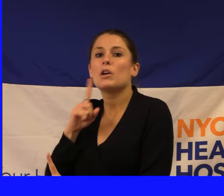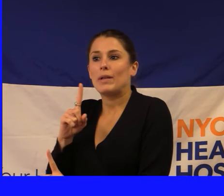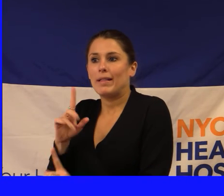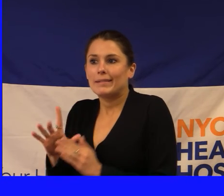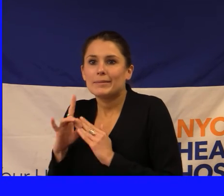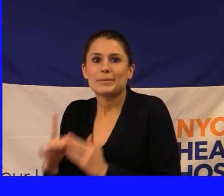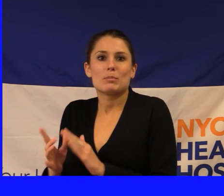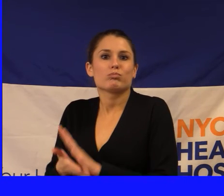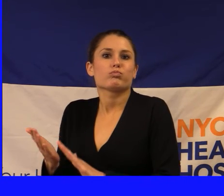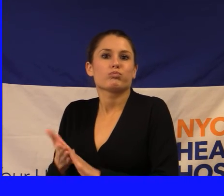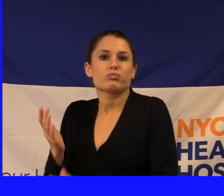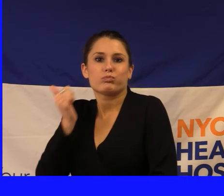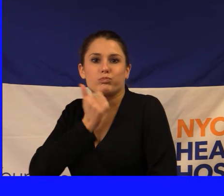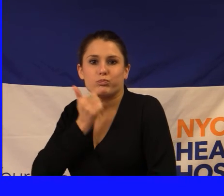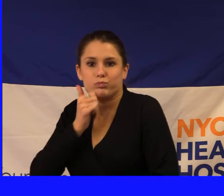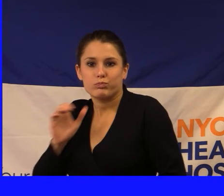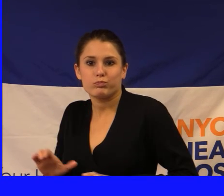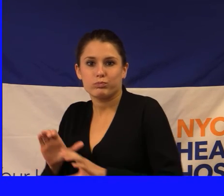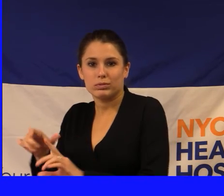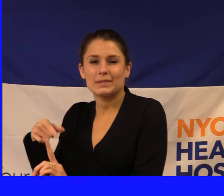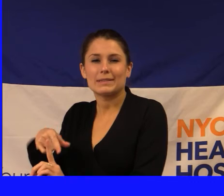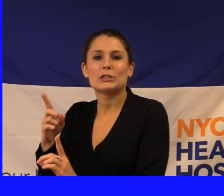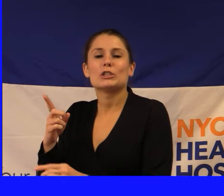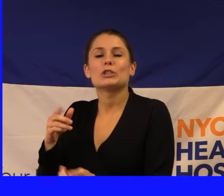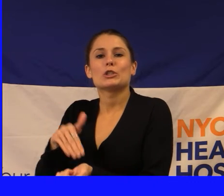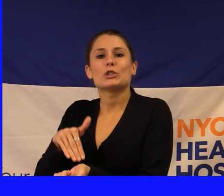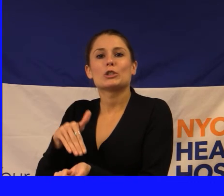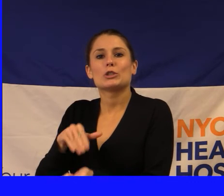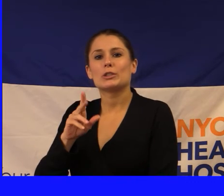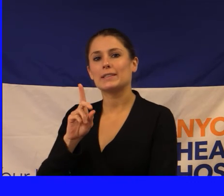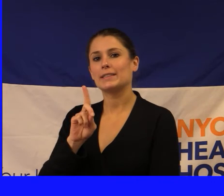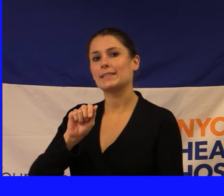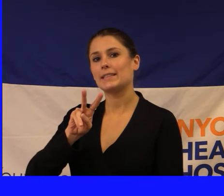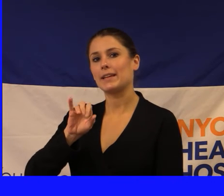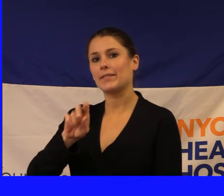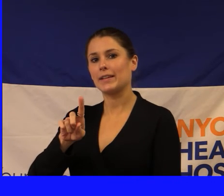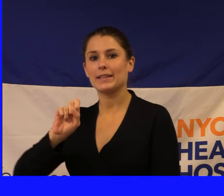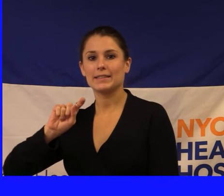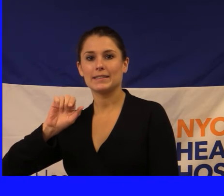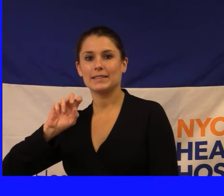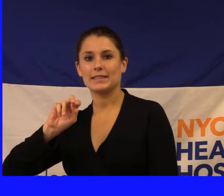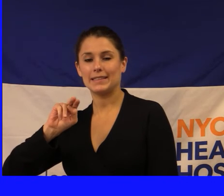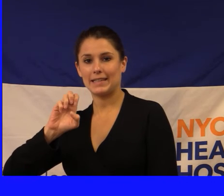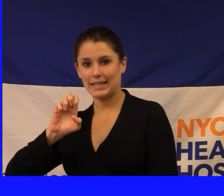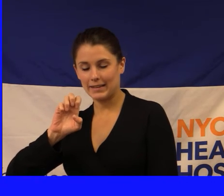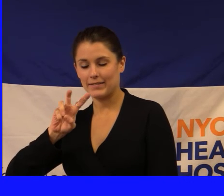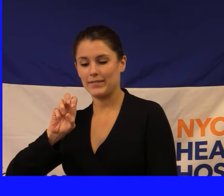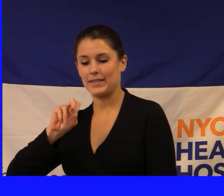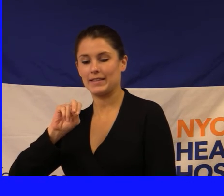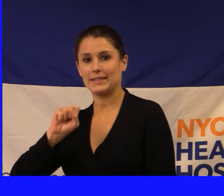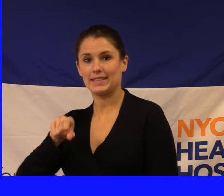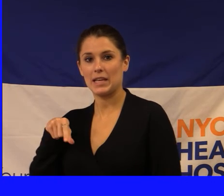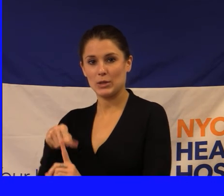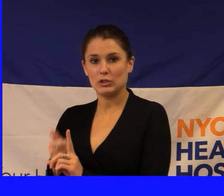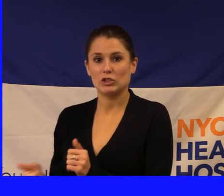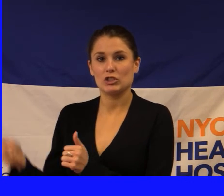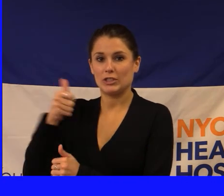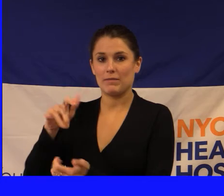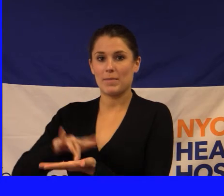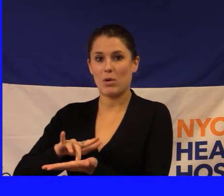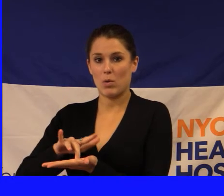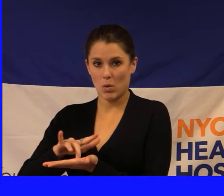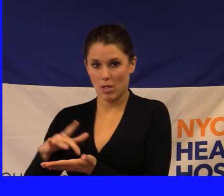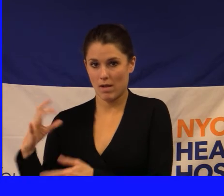day-to-day. Dr. David Stevens is the Chief Medical Officer of the ACO. He is also the Chief